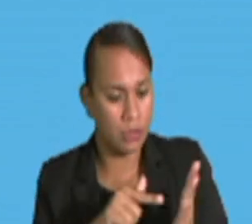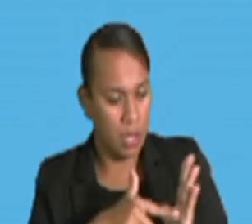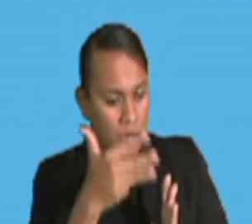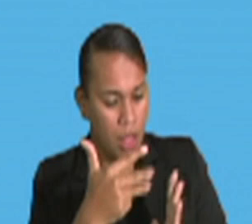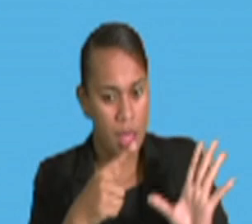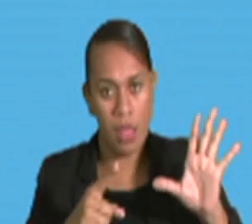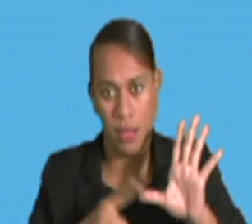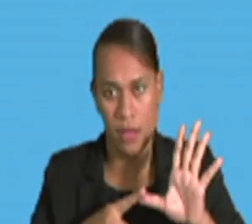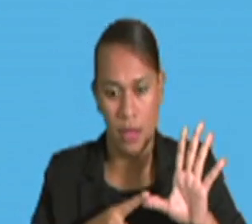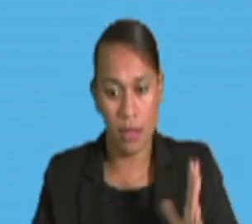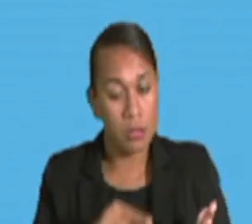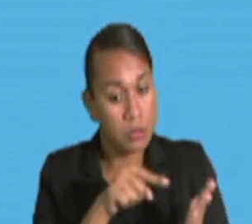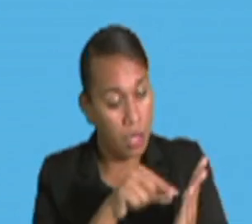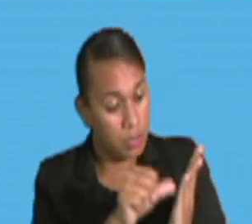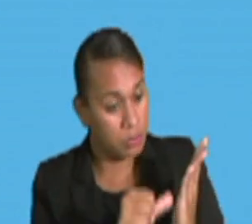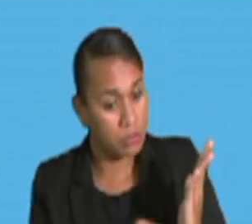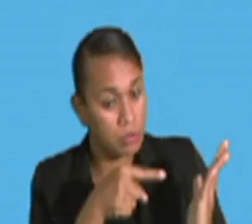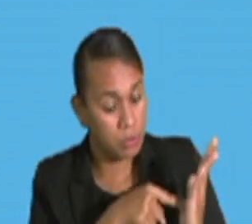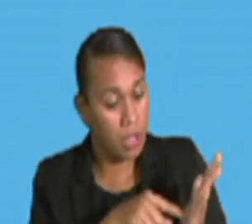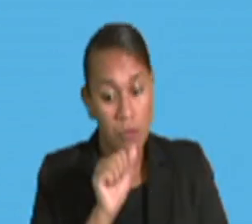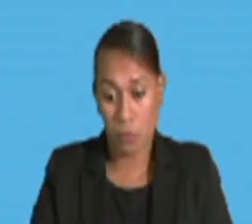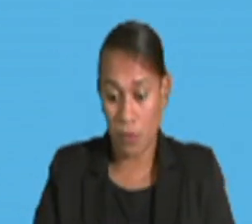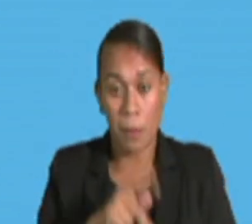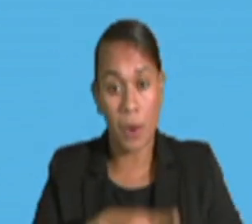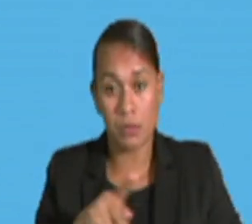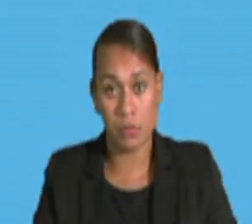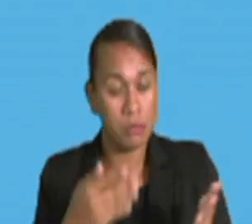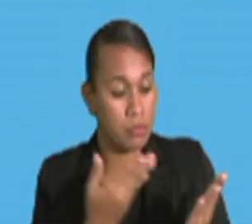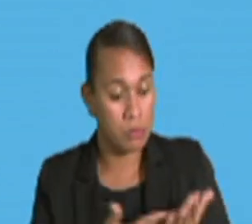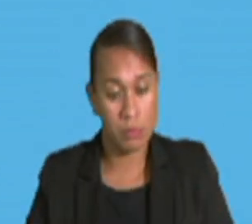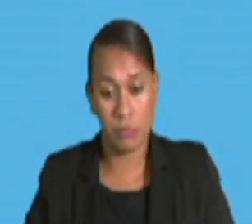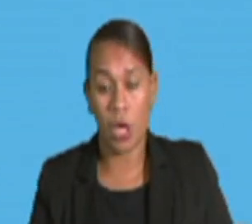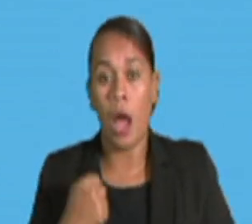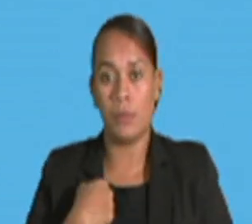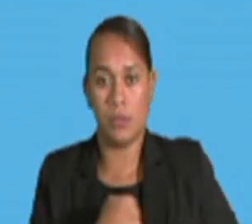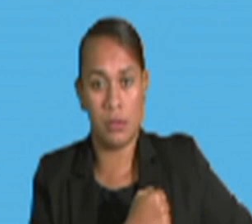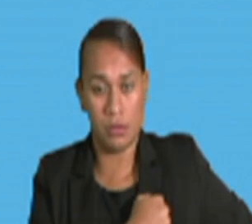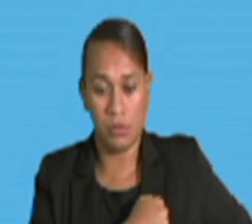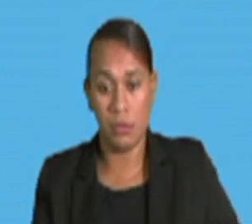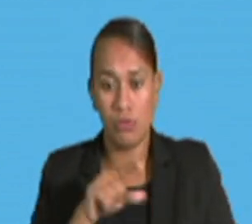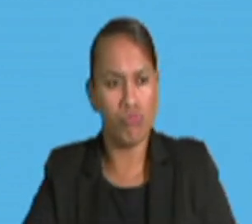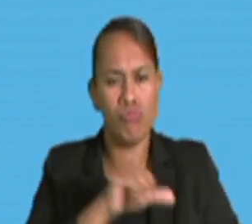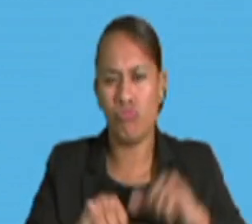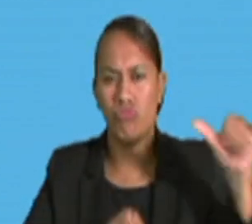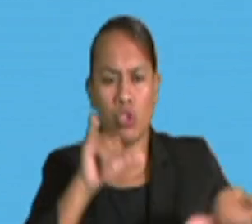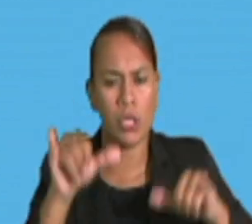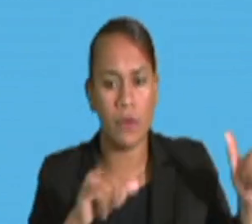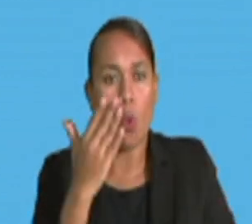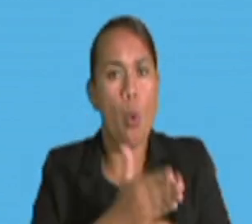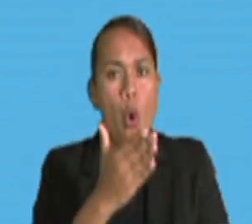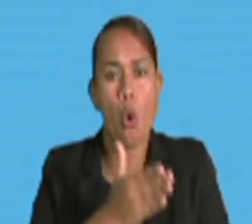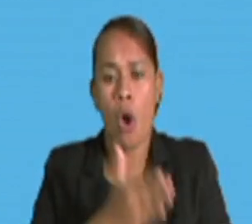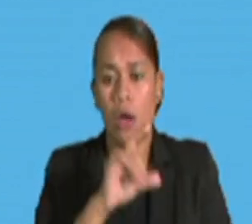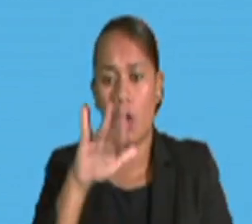per the Act, official passports will be issued to members of the discipline force traveling on peacekeeping duties.